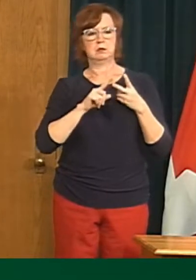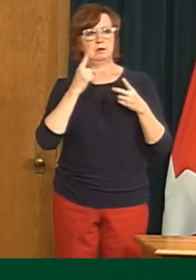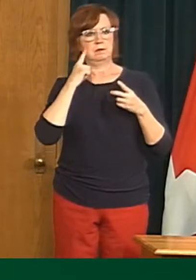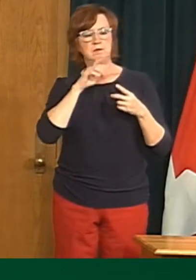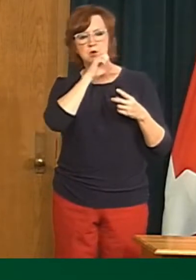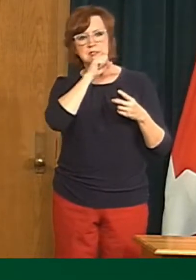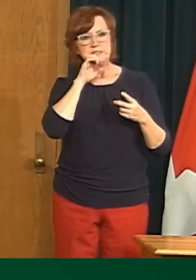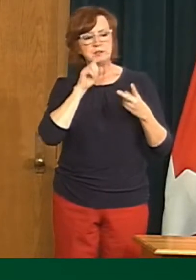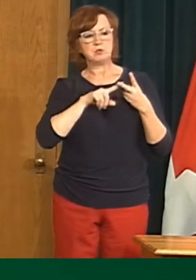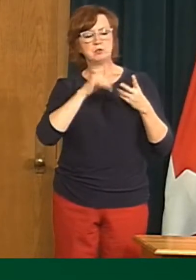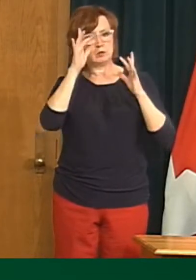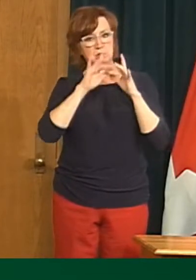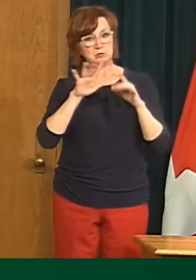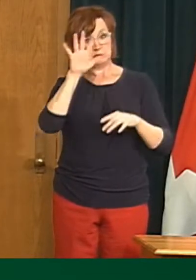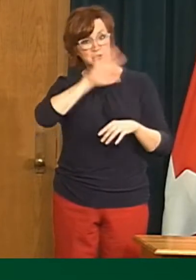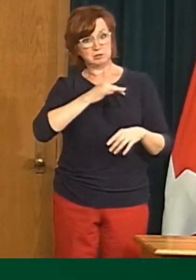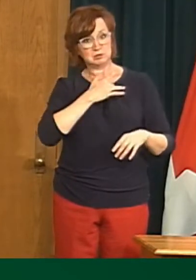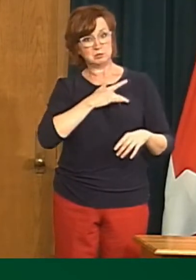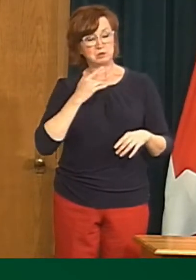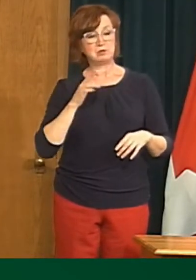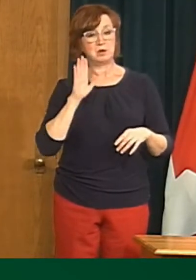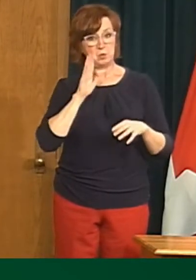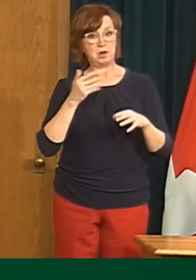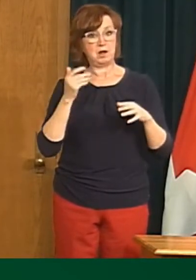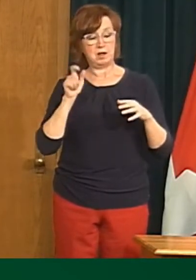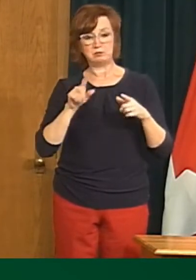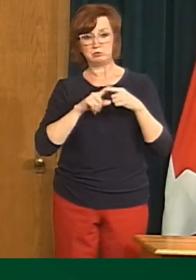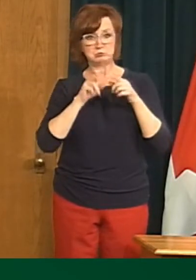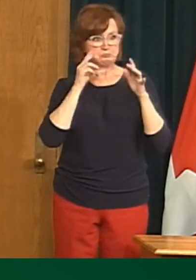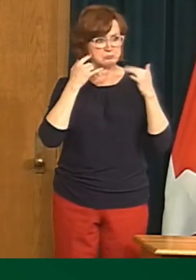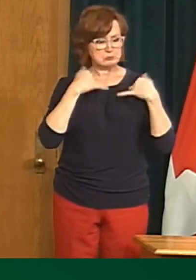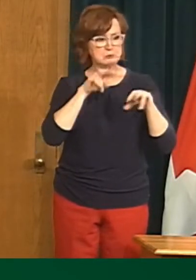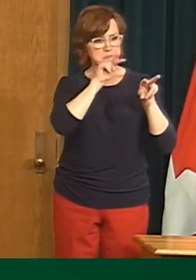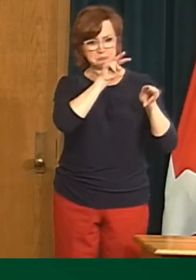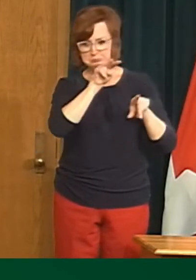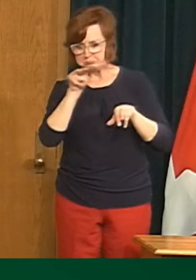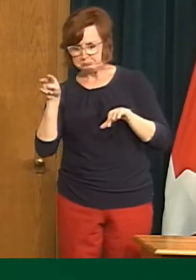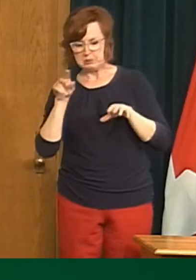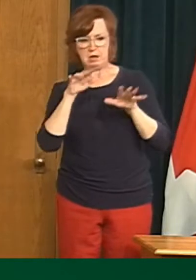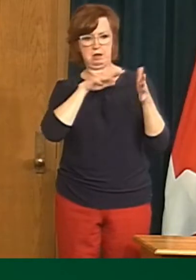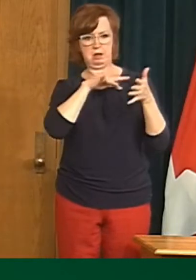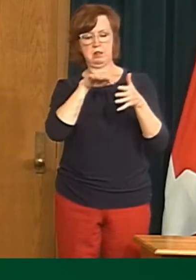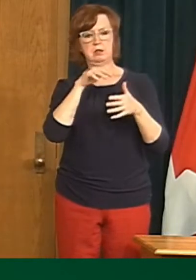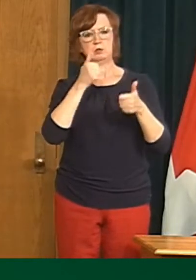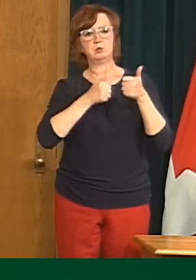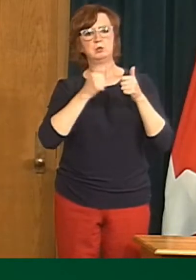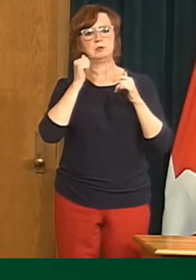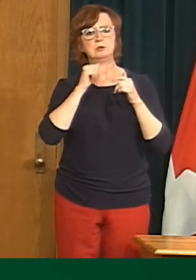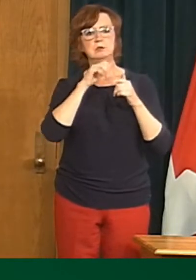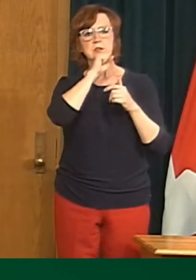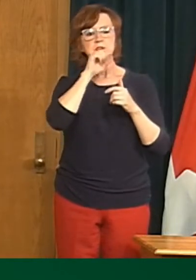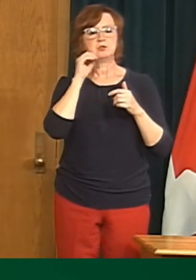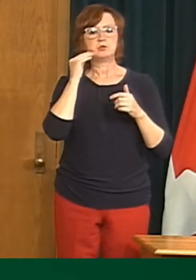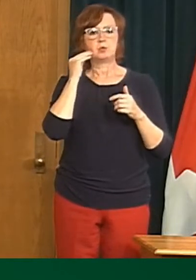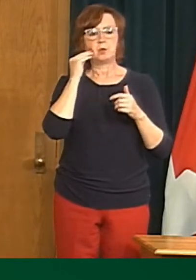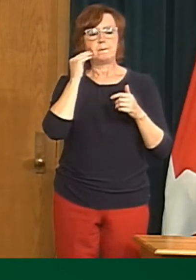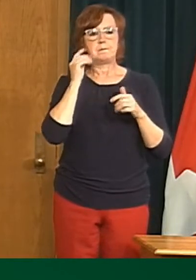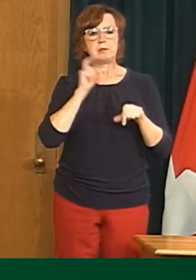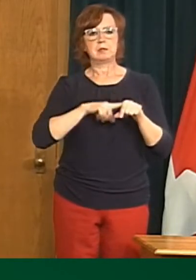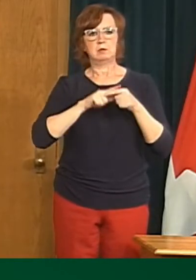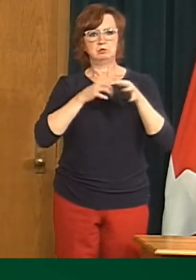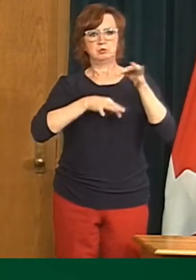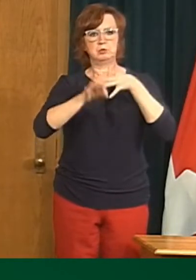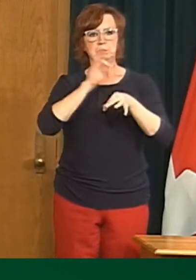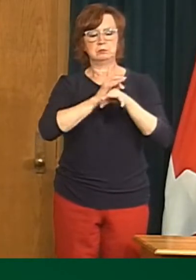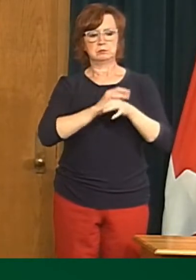province. And you're going to see more of that in the days ahead with the infrastructure commitment that we've had. Jim, I'll maybe turn it over to